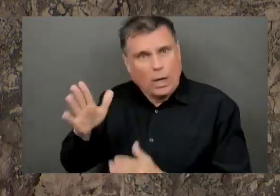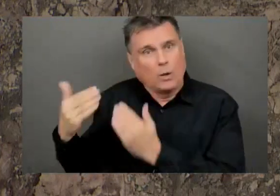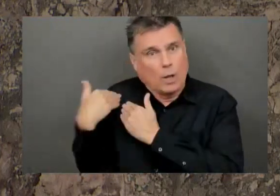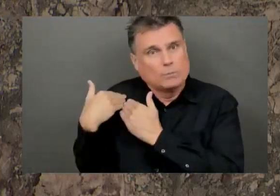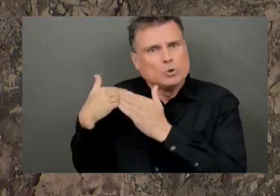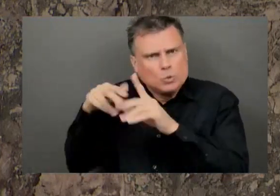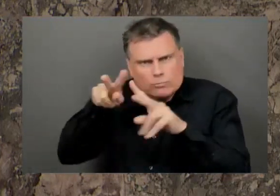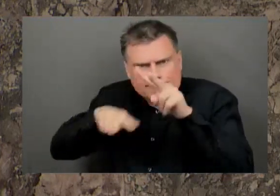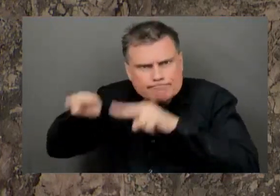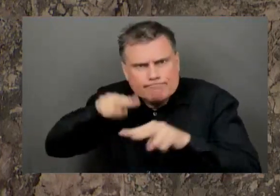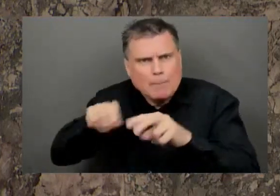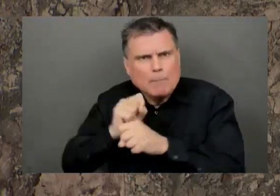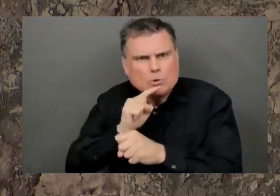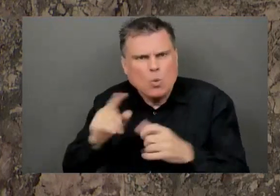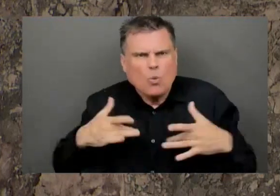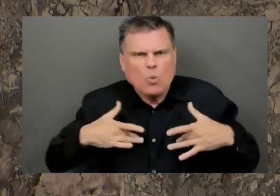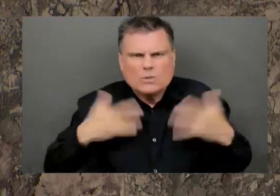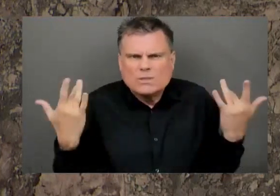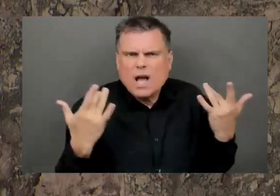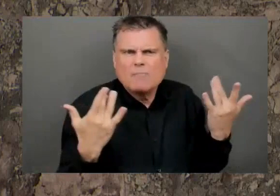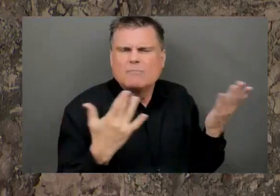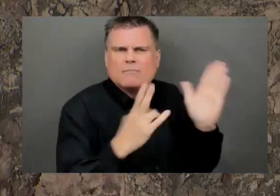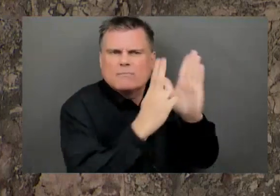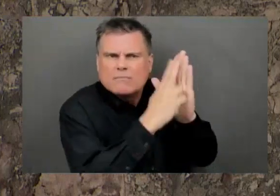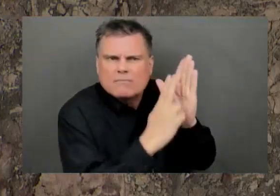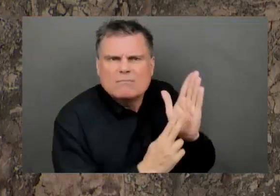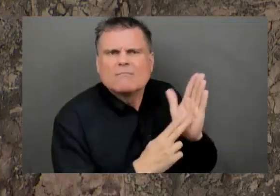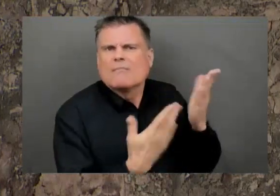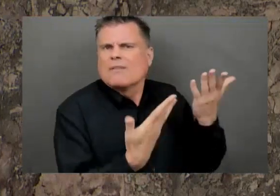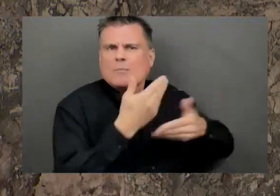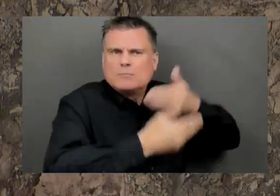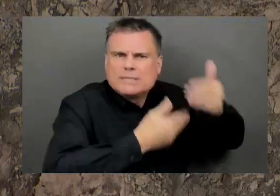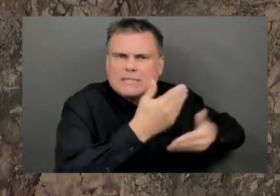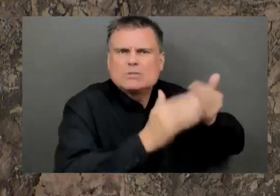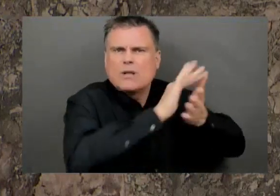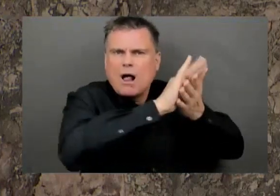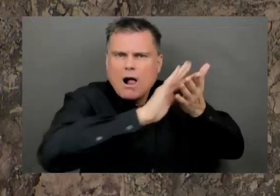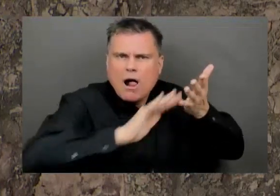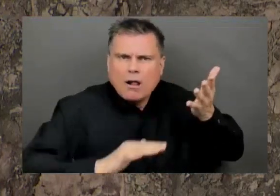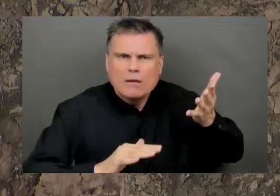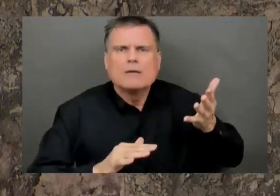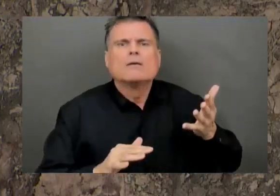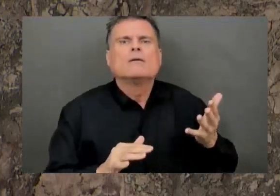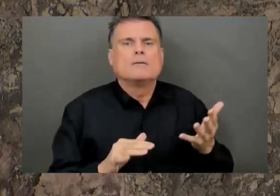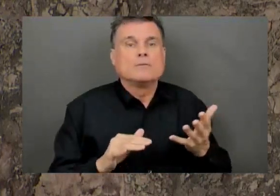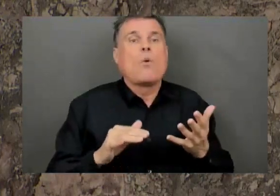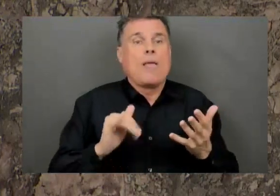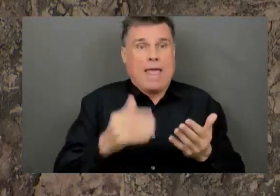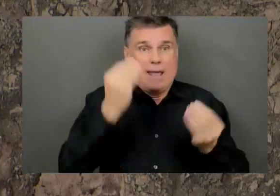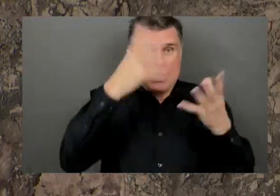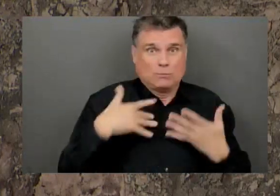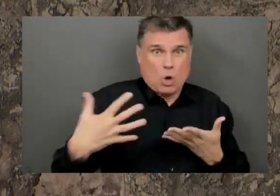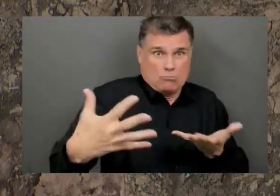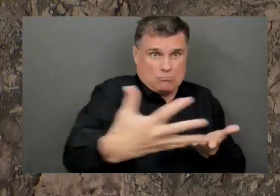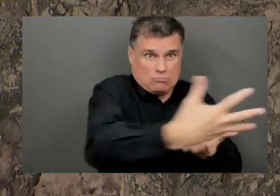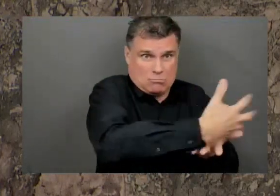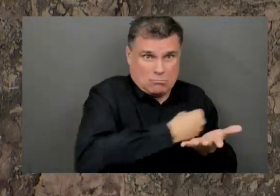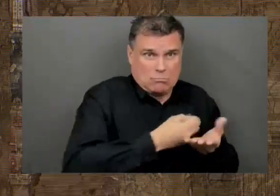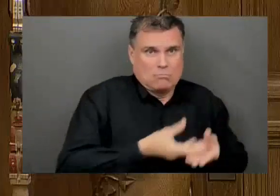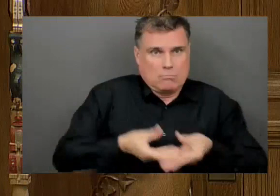with all of the information that is provided to him and his office, and he will report back to British Columbia.